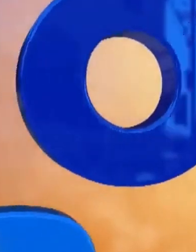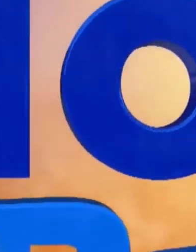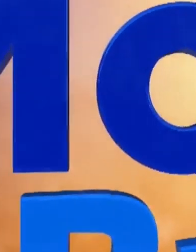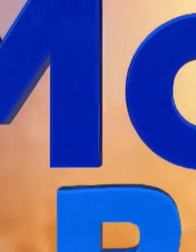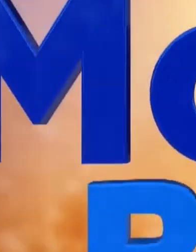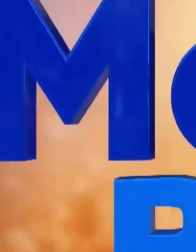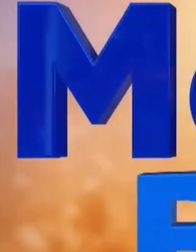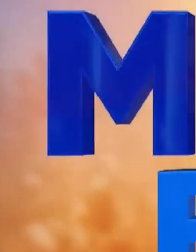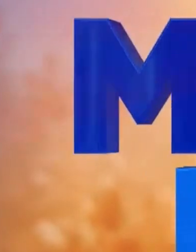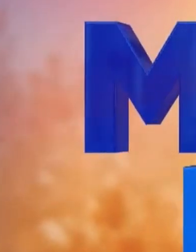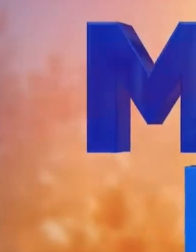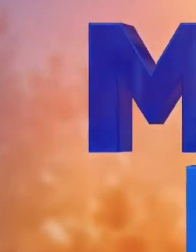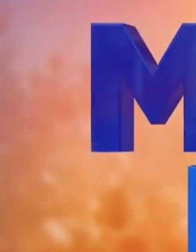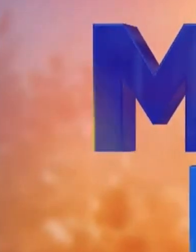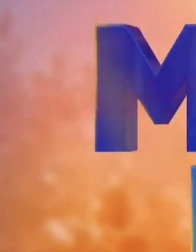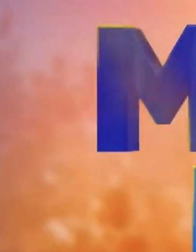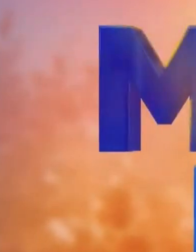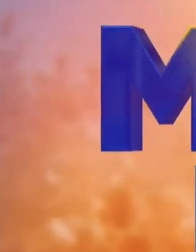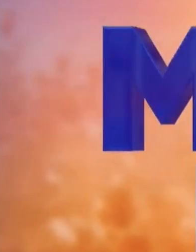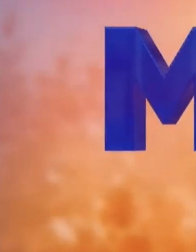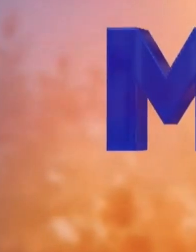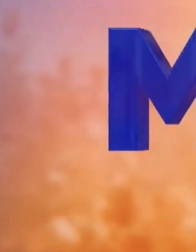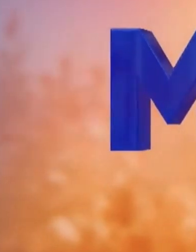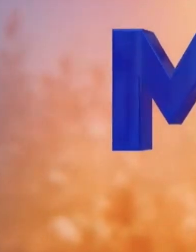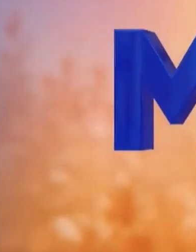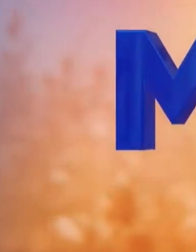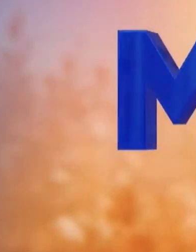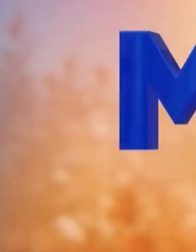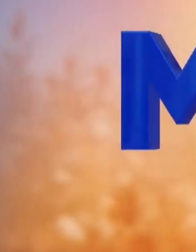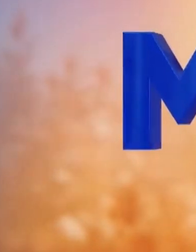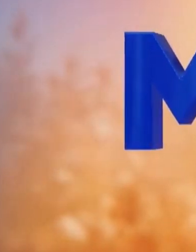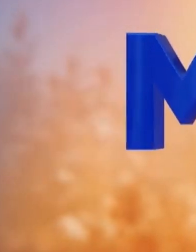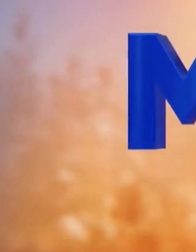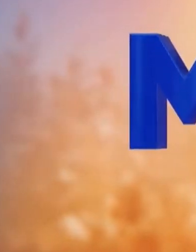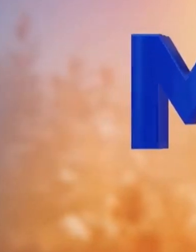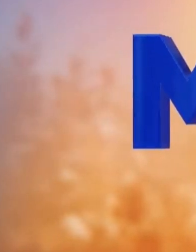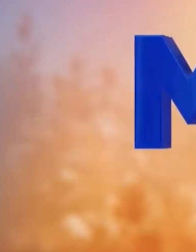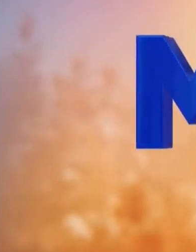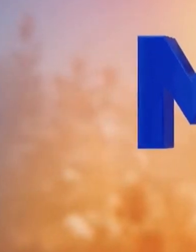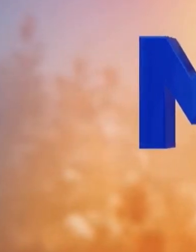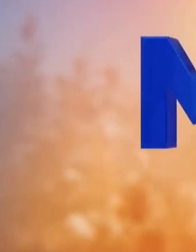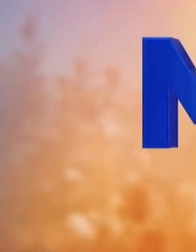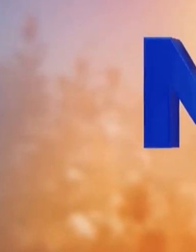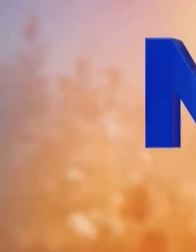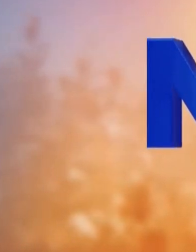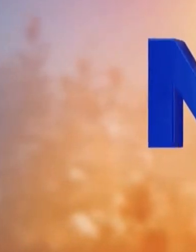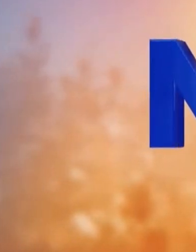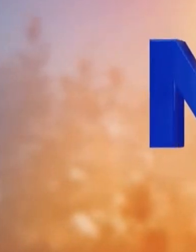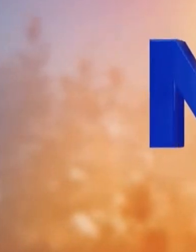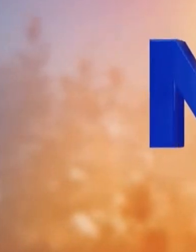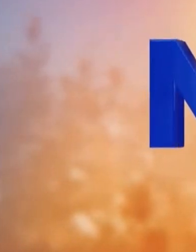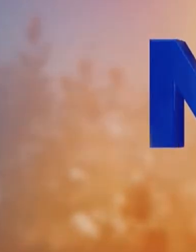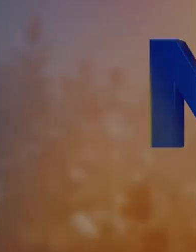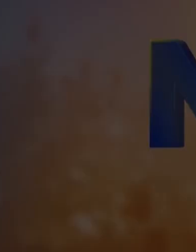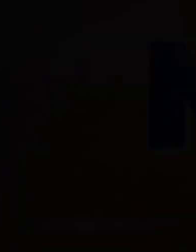Morning, morning, morning. Good morning. Good morning to you.